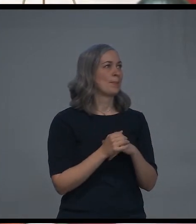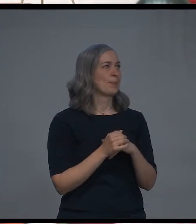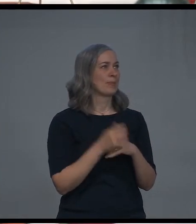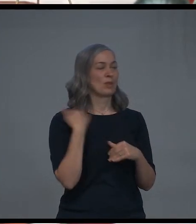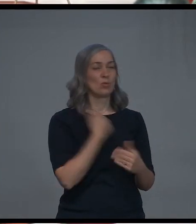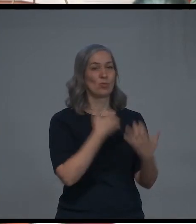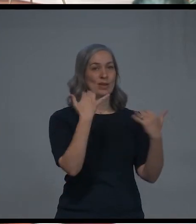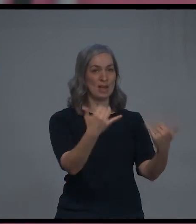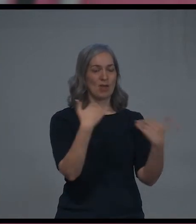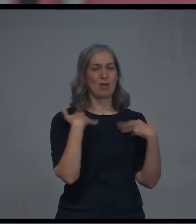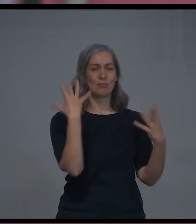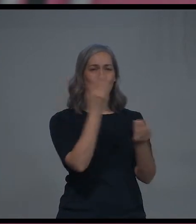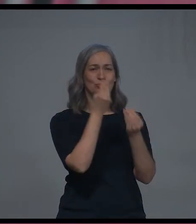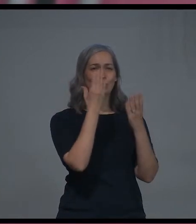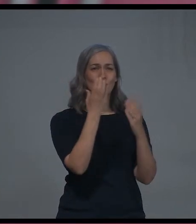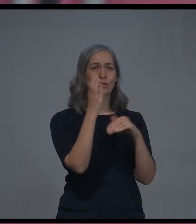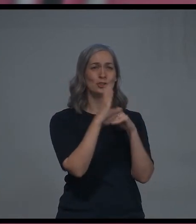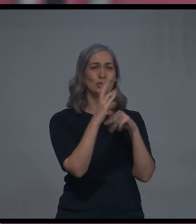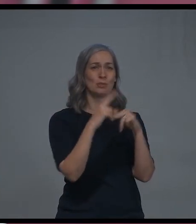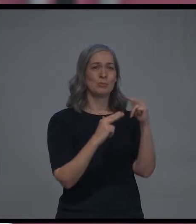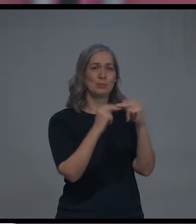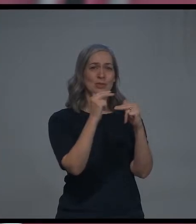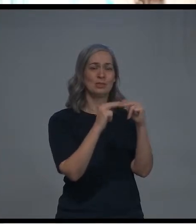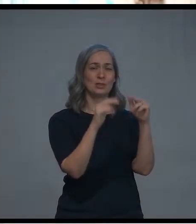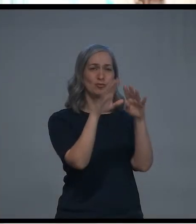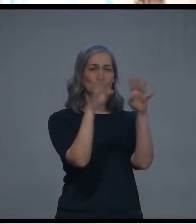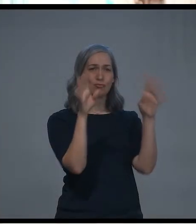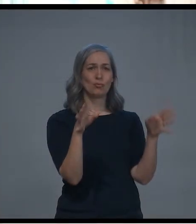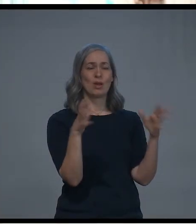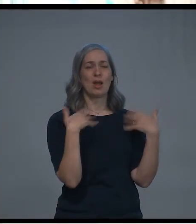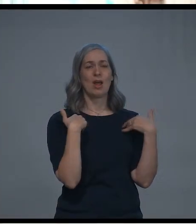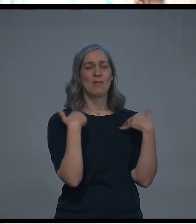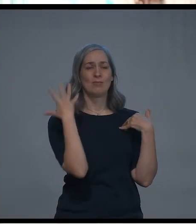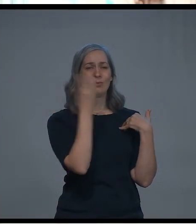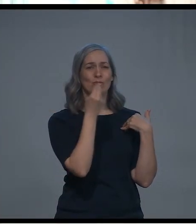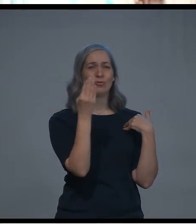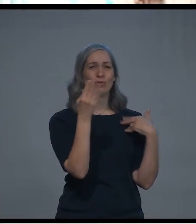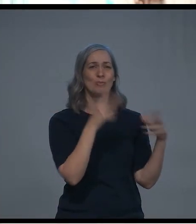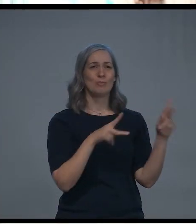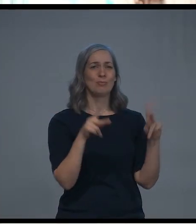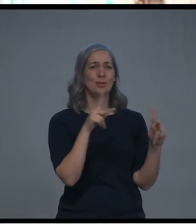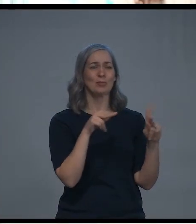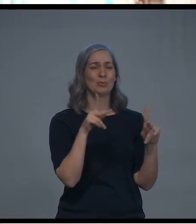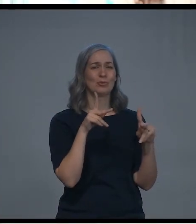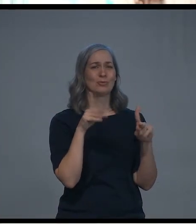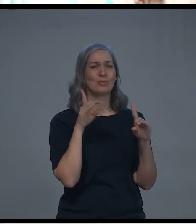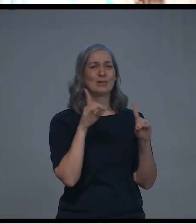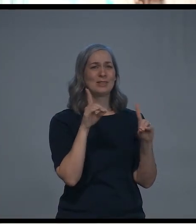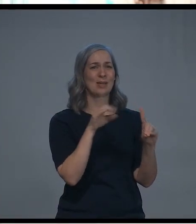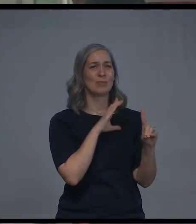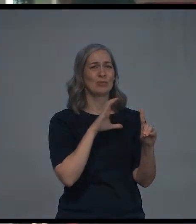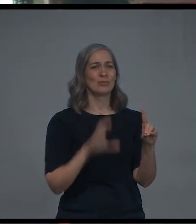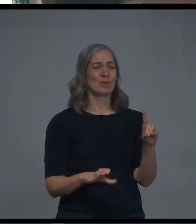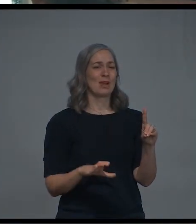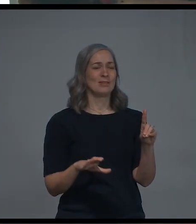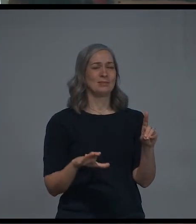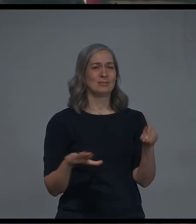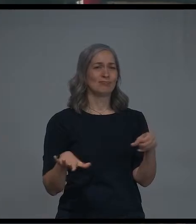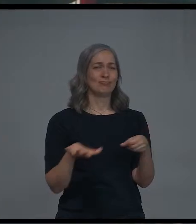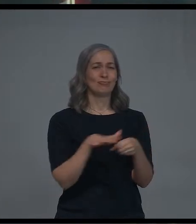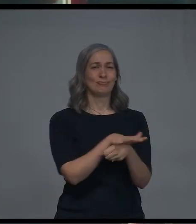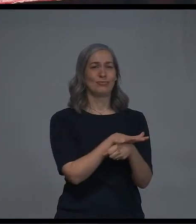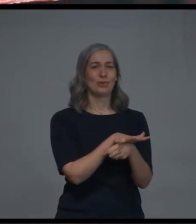We now have a beautiful church building with beautiful people, disciples of Christ, filling it, and it's growing.